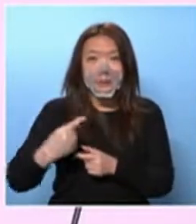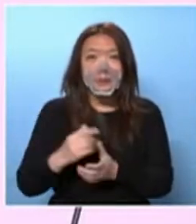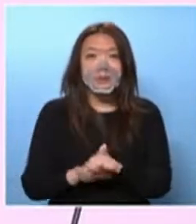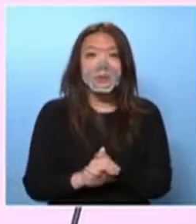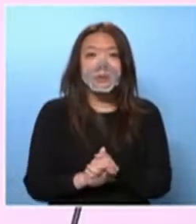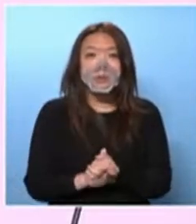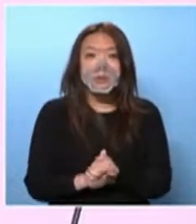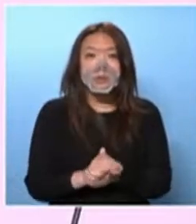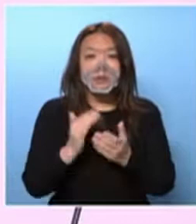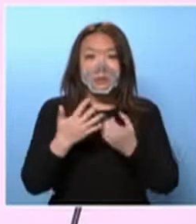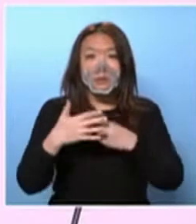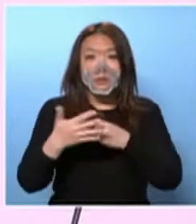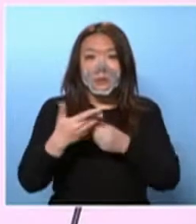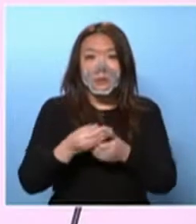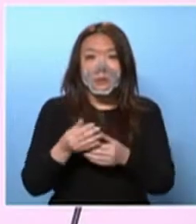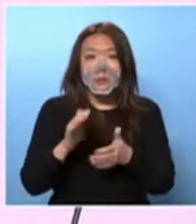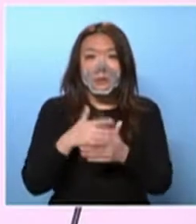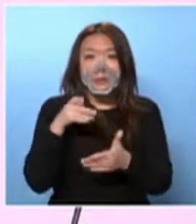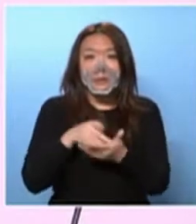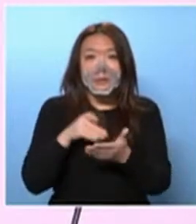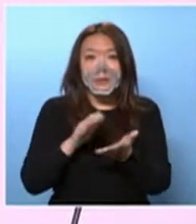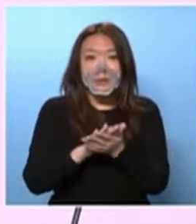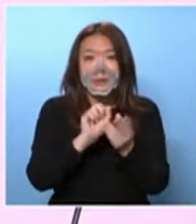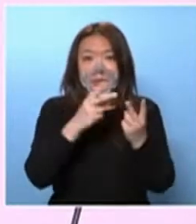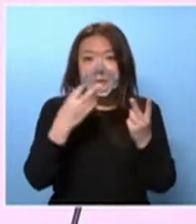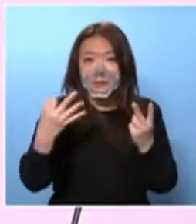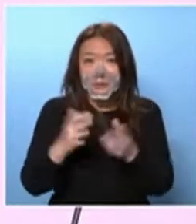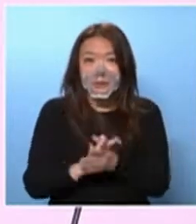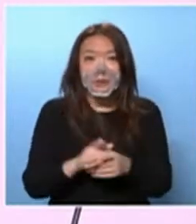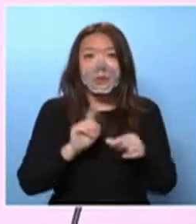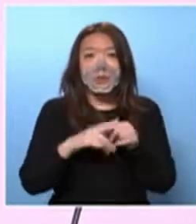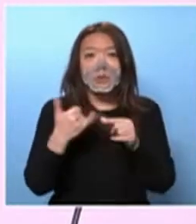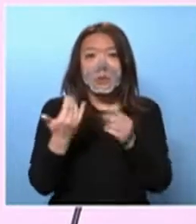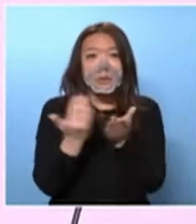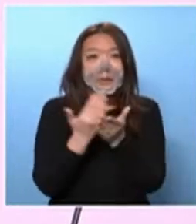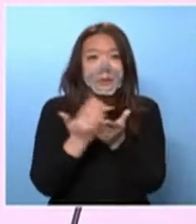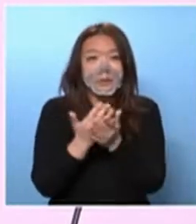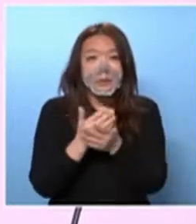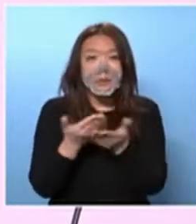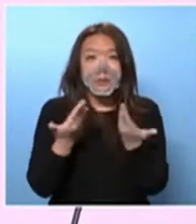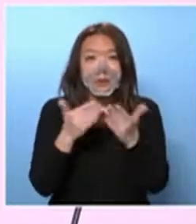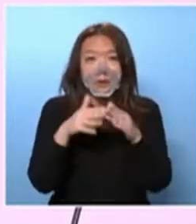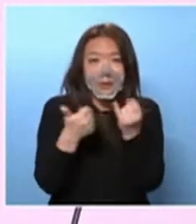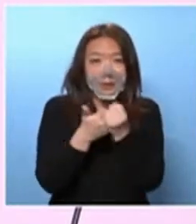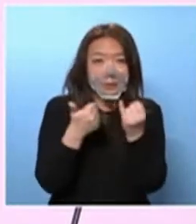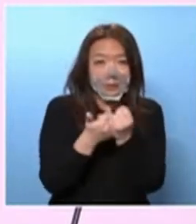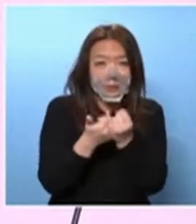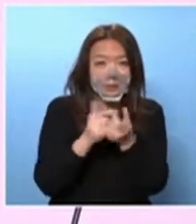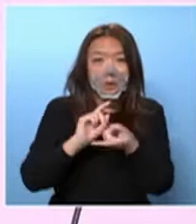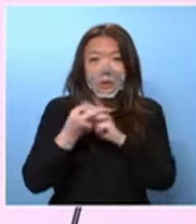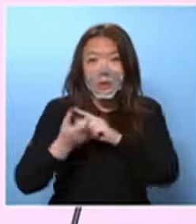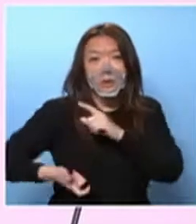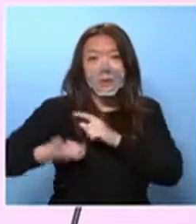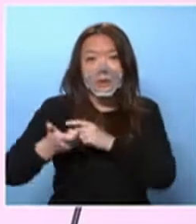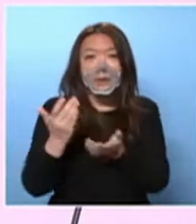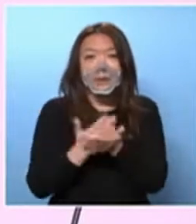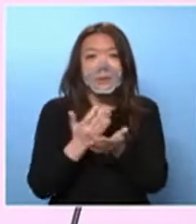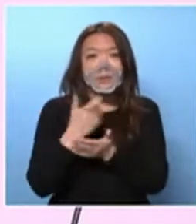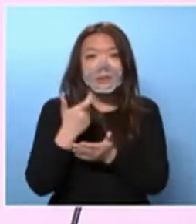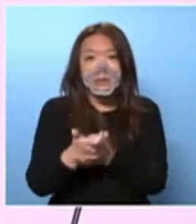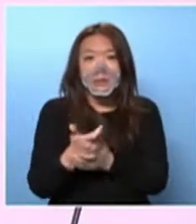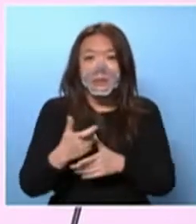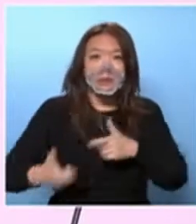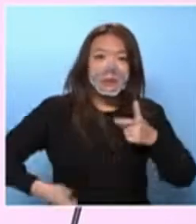Family Allowance, involving additional expenditure of about $117 million. And E. Paying the examination fees for school candidates sitting